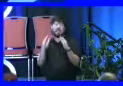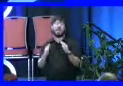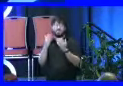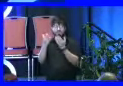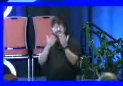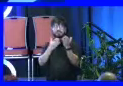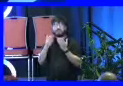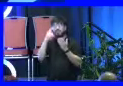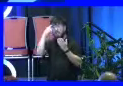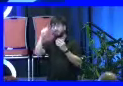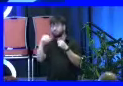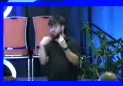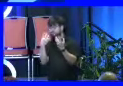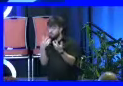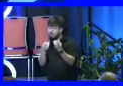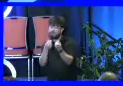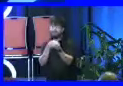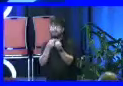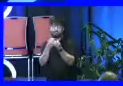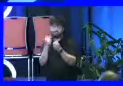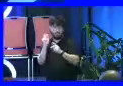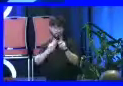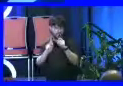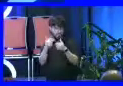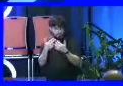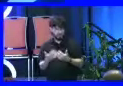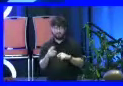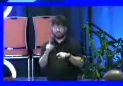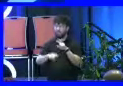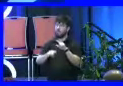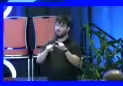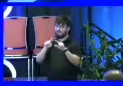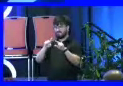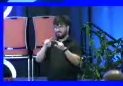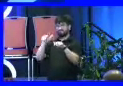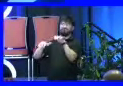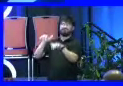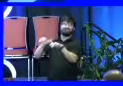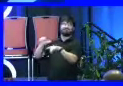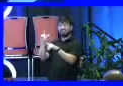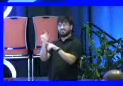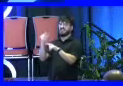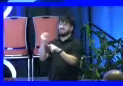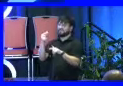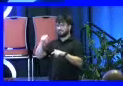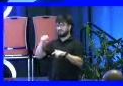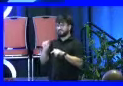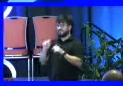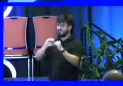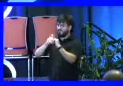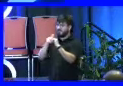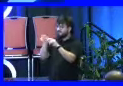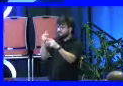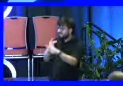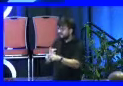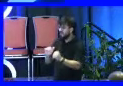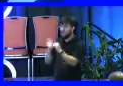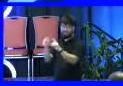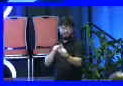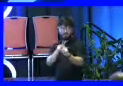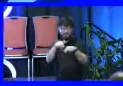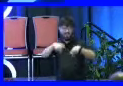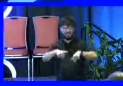for program participants. Since we can't yet turn this over to ChatGPT to figure out how and implement this for us, we're